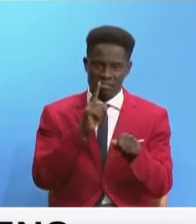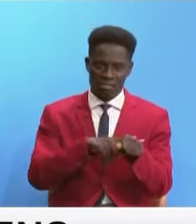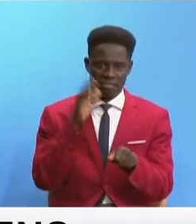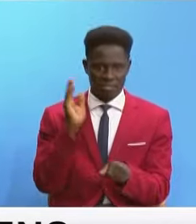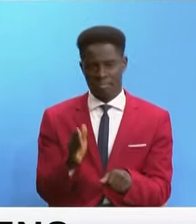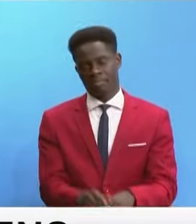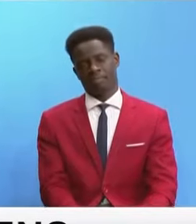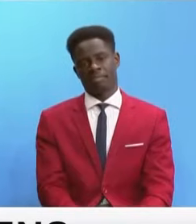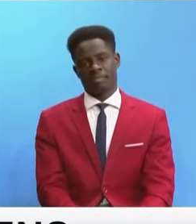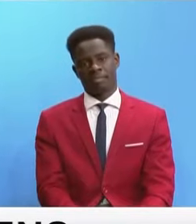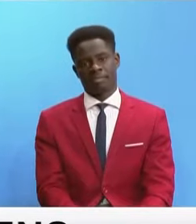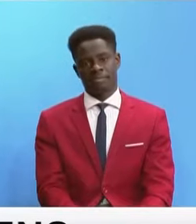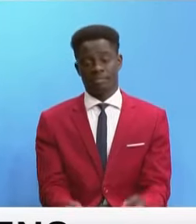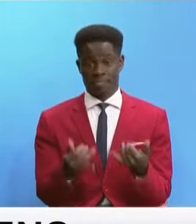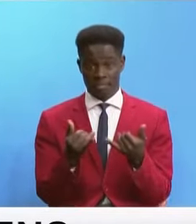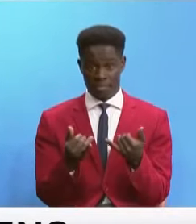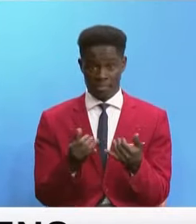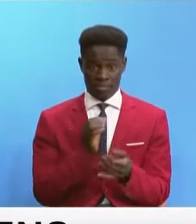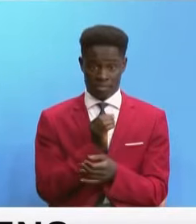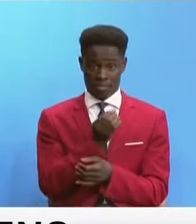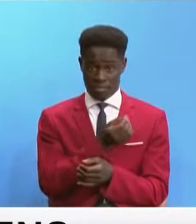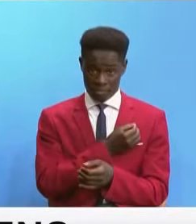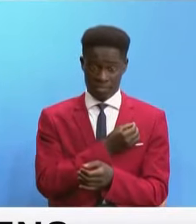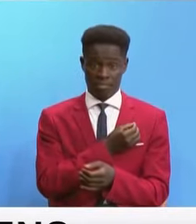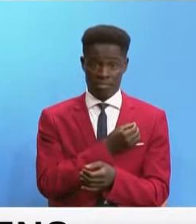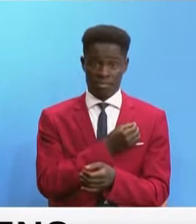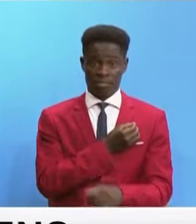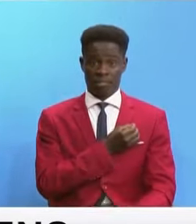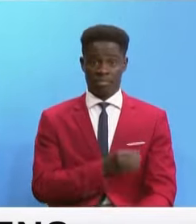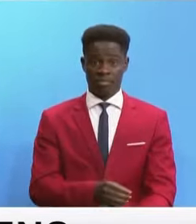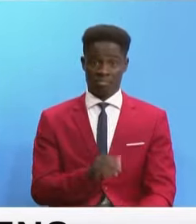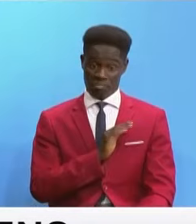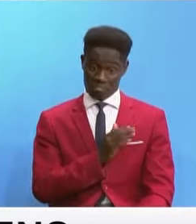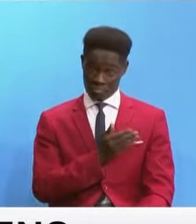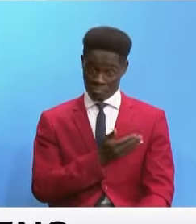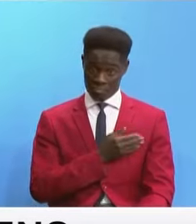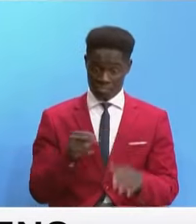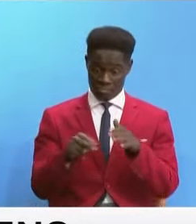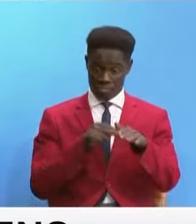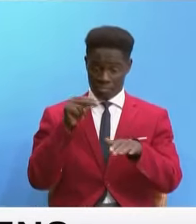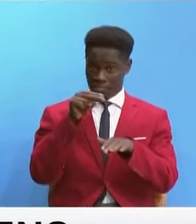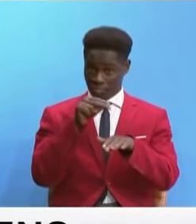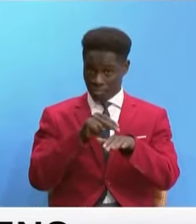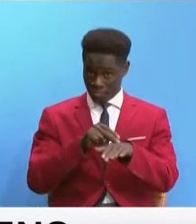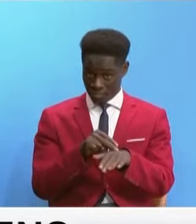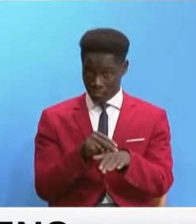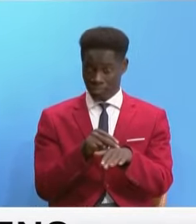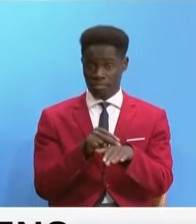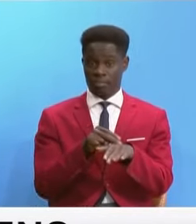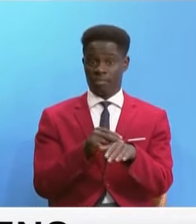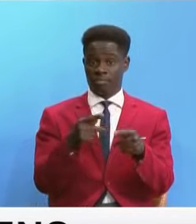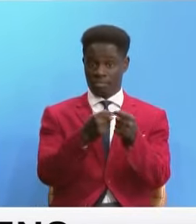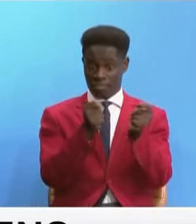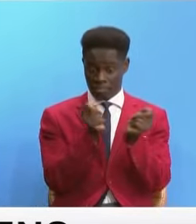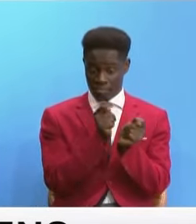our Shipolopolo squad, national Shipolopolo squad, actually managed to go through to go